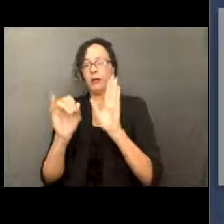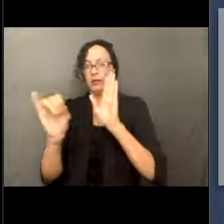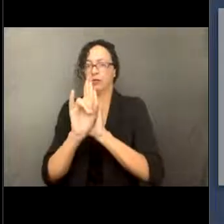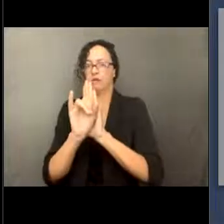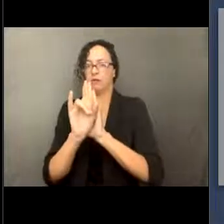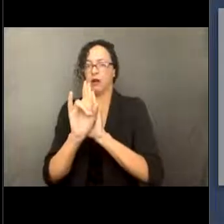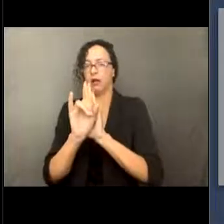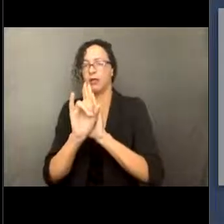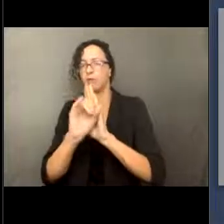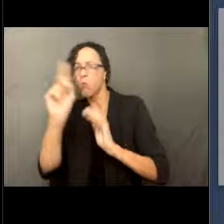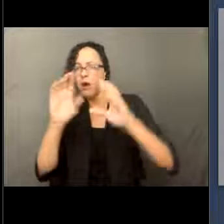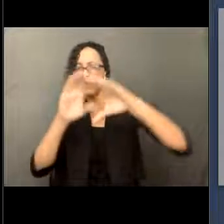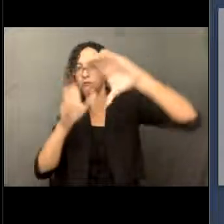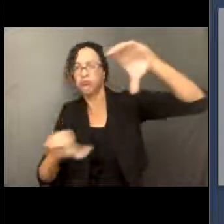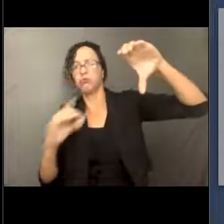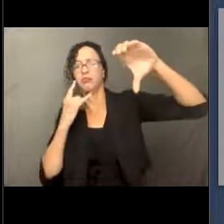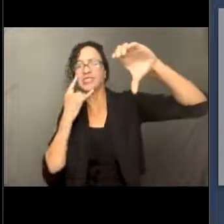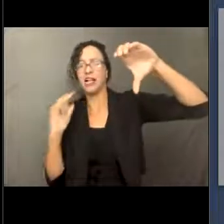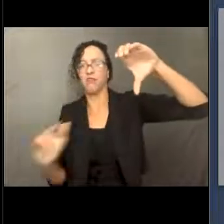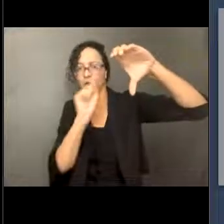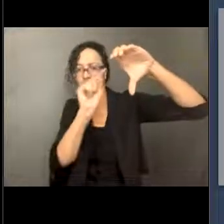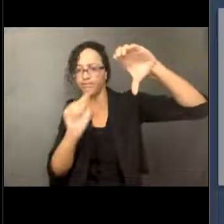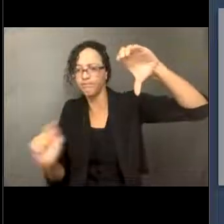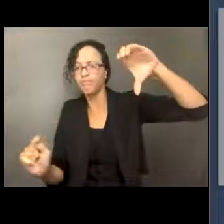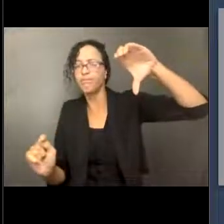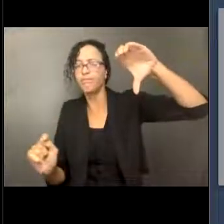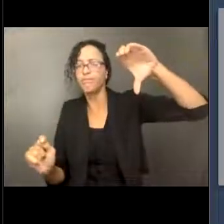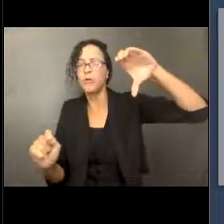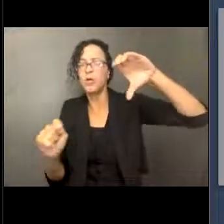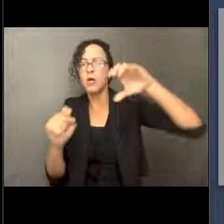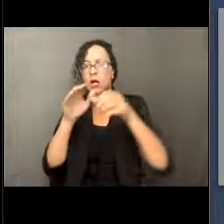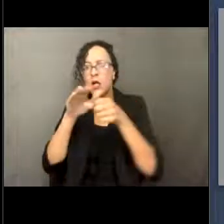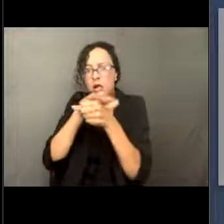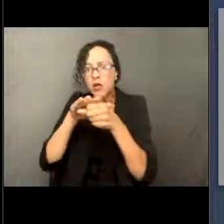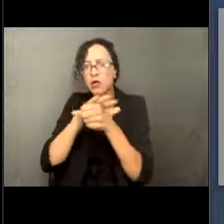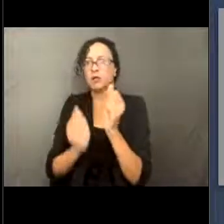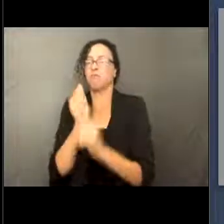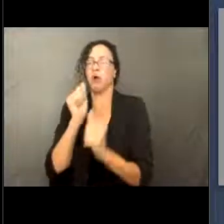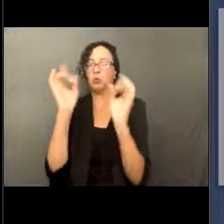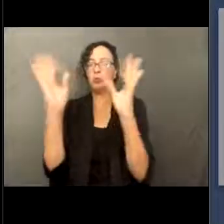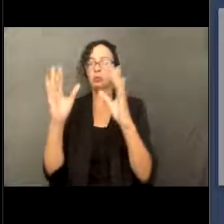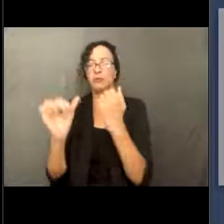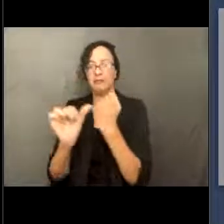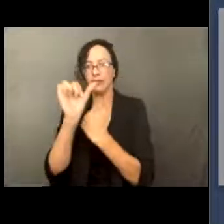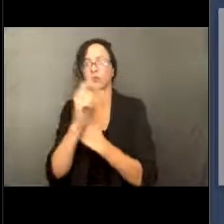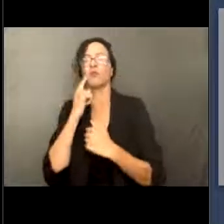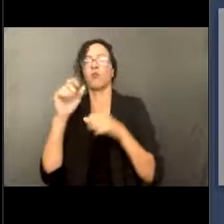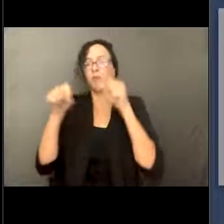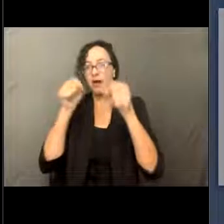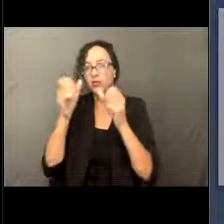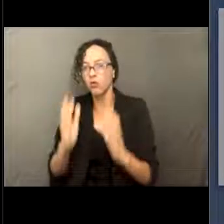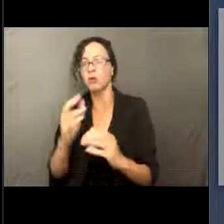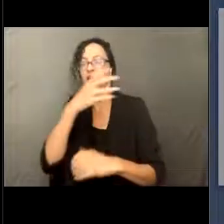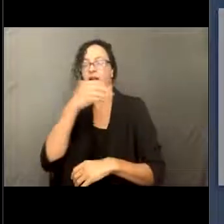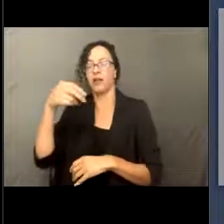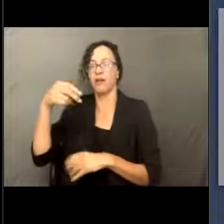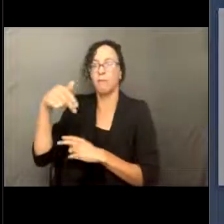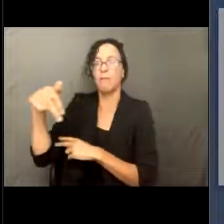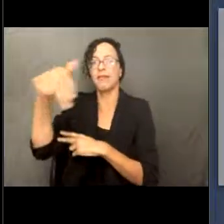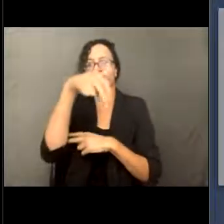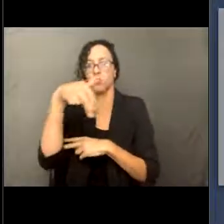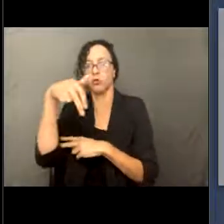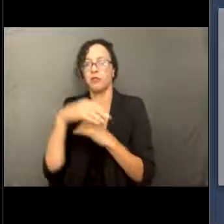what are the areas that are most dangerous for bicyclists and pedestrians, and what are we going to do about those? What